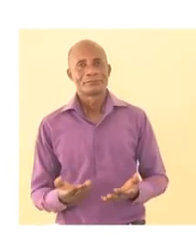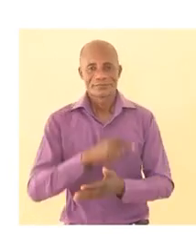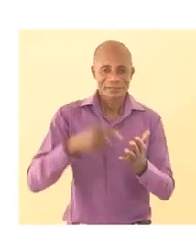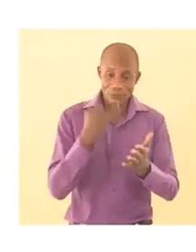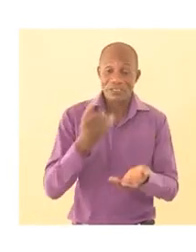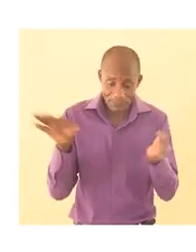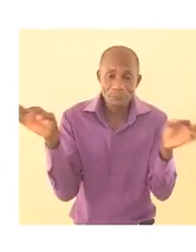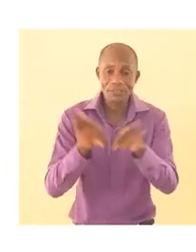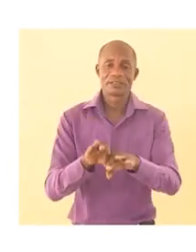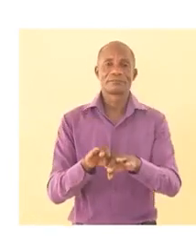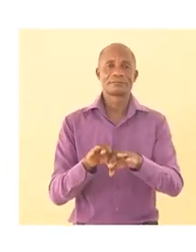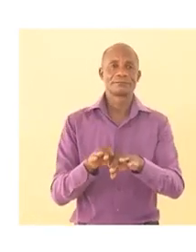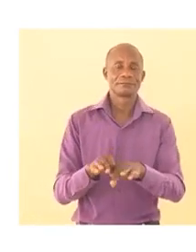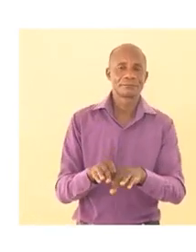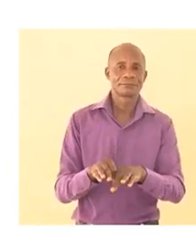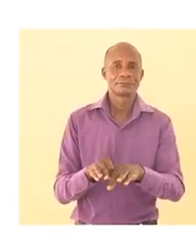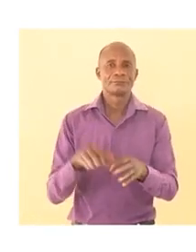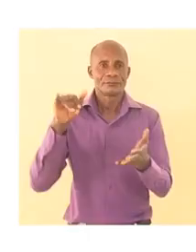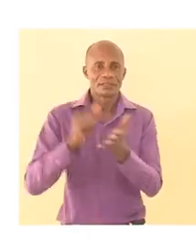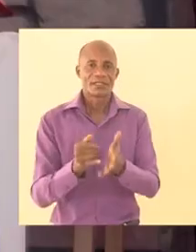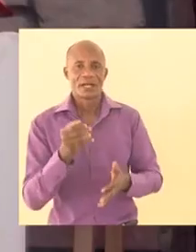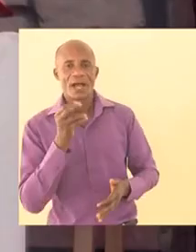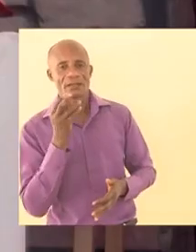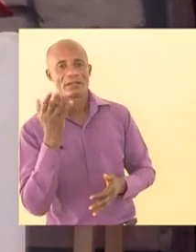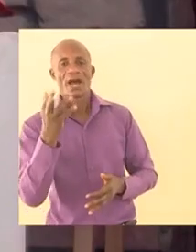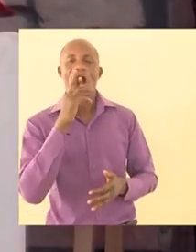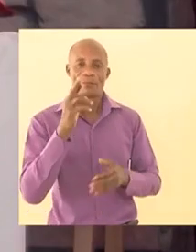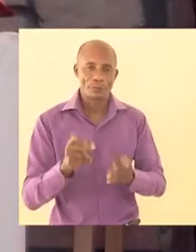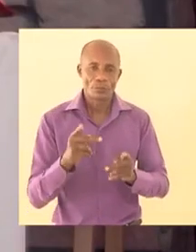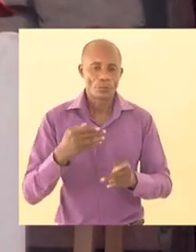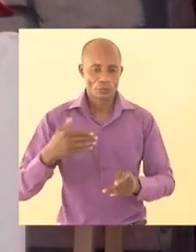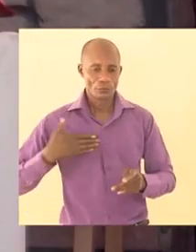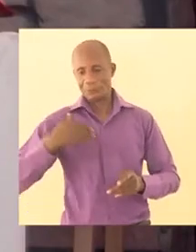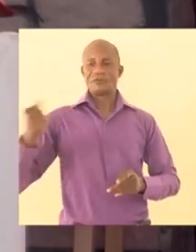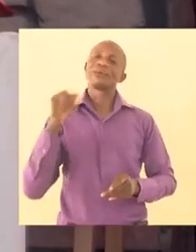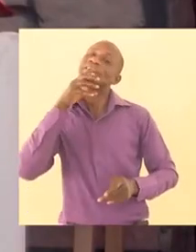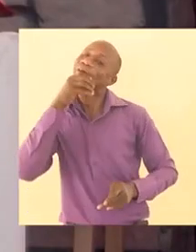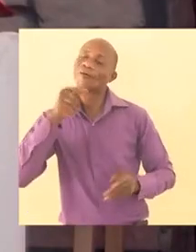And this is important. You know, I keep talking about it here, that there are people who prefer the Old Testament.